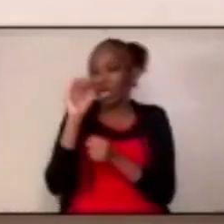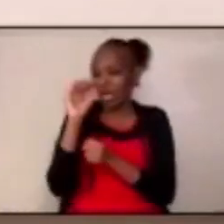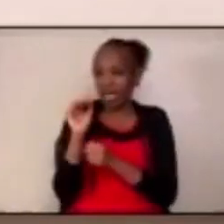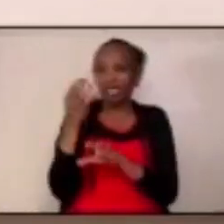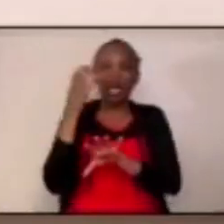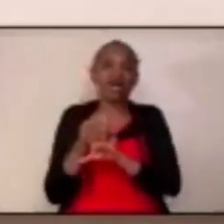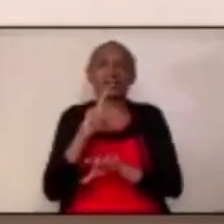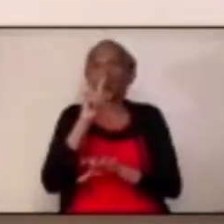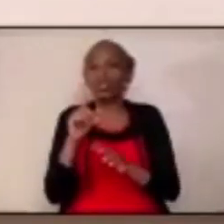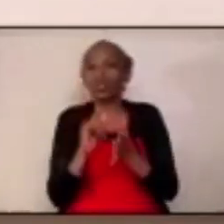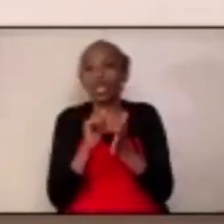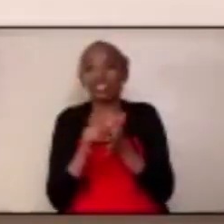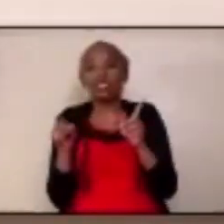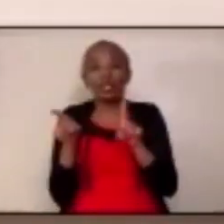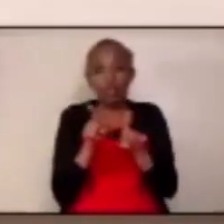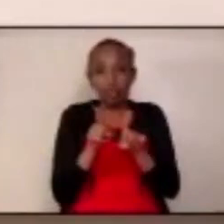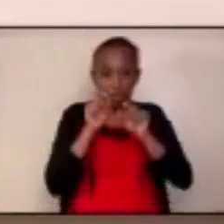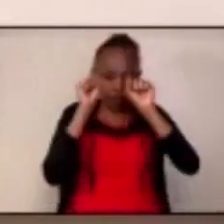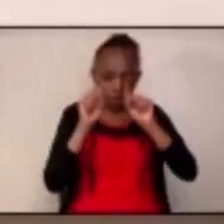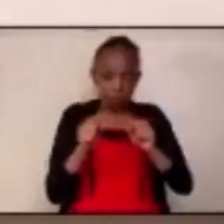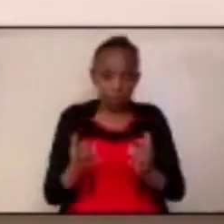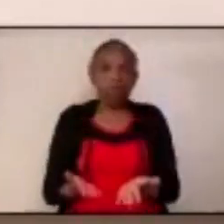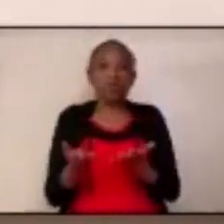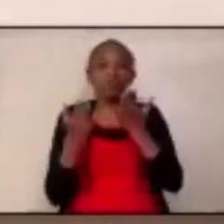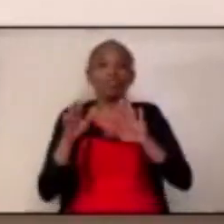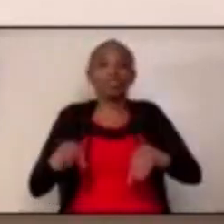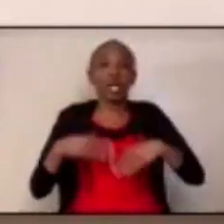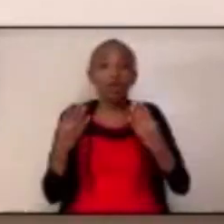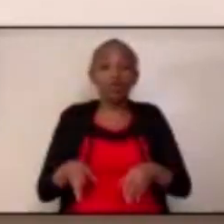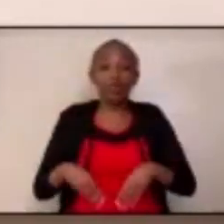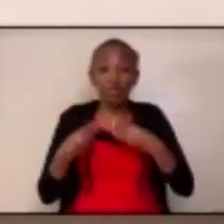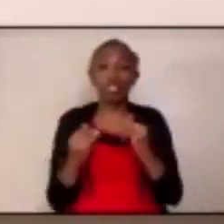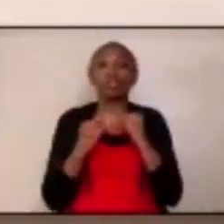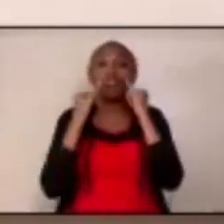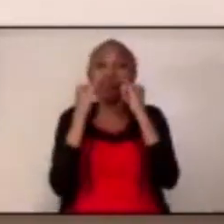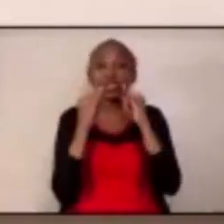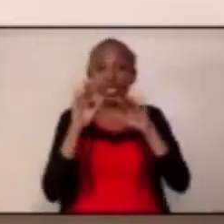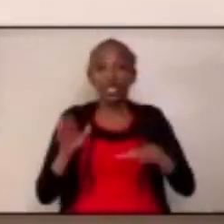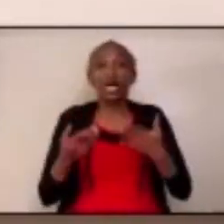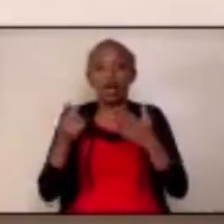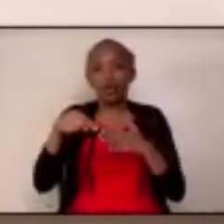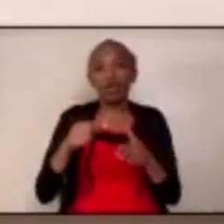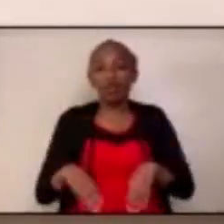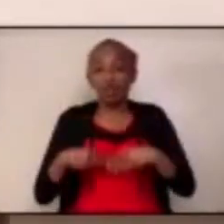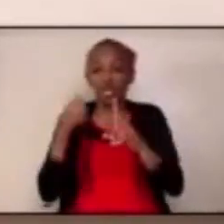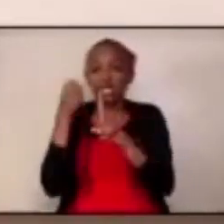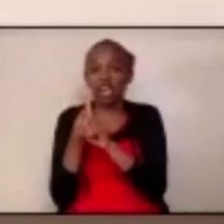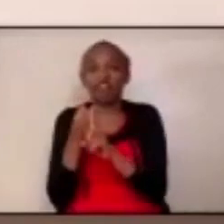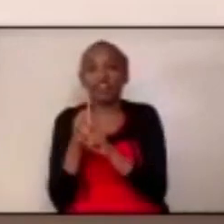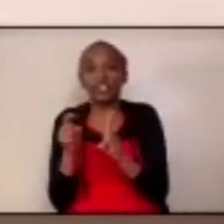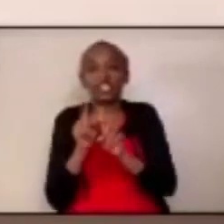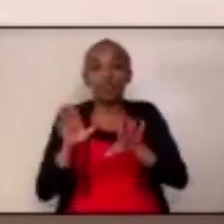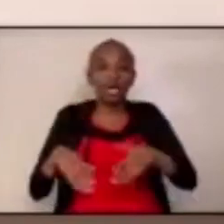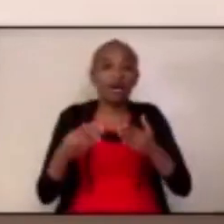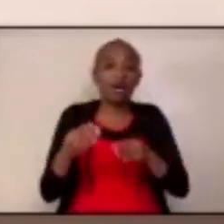hard questions so that we may also improve in how we provide our information, in how we provide our advocacy, and in how we